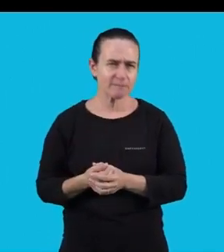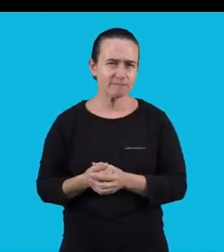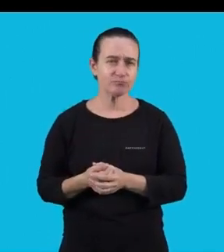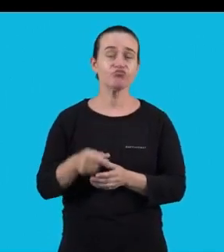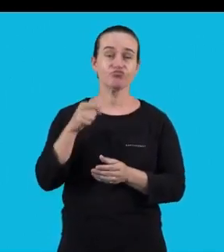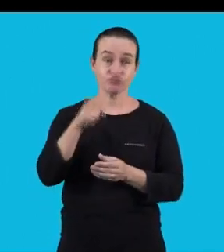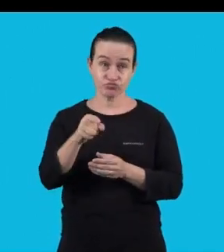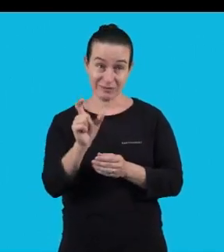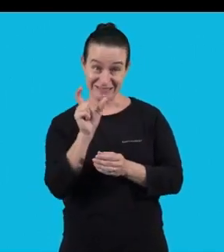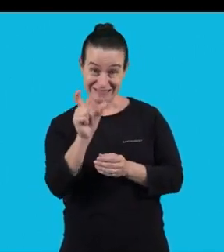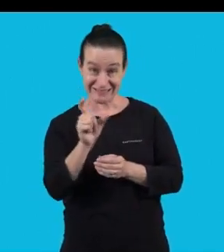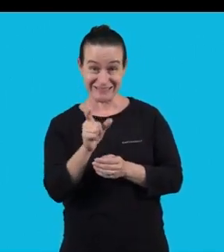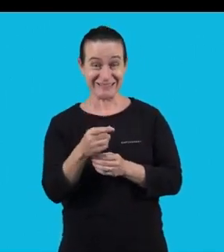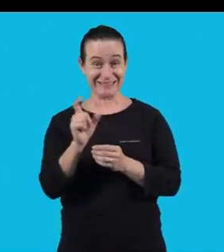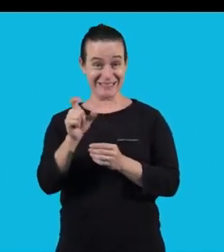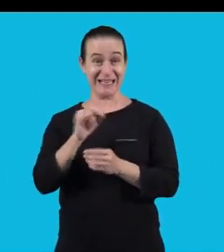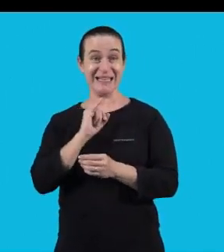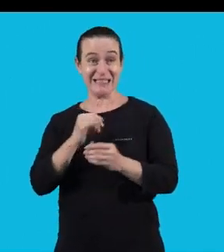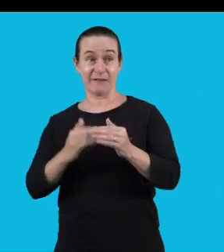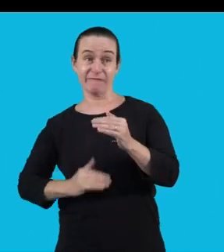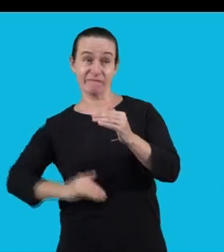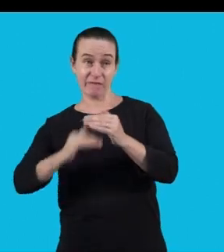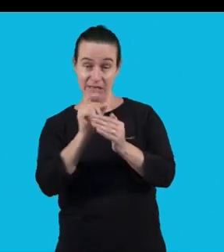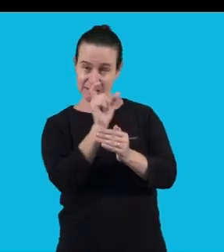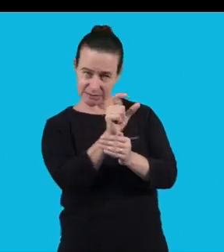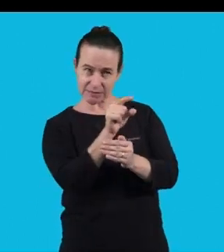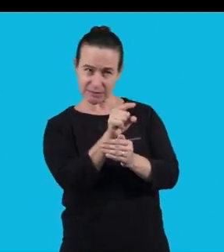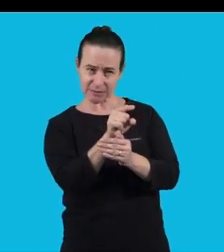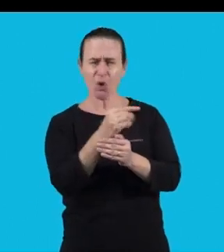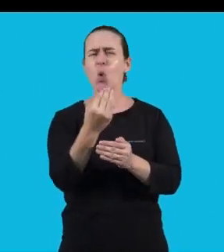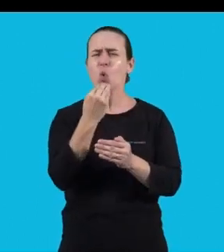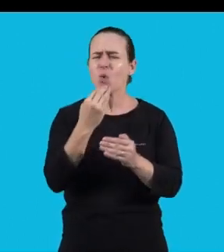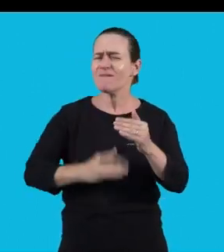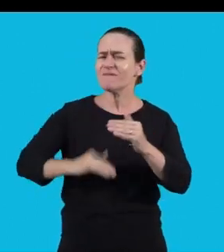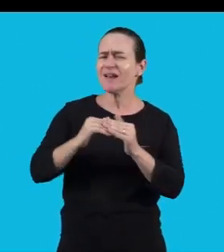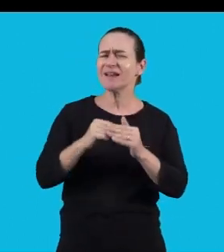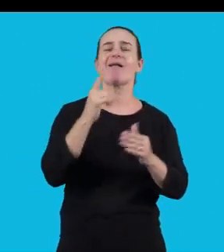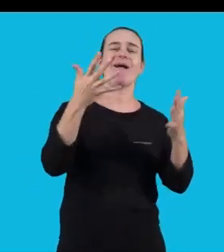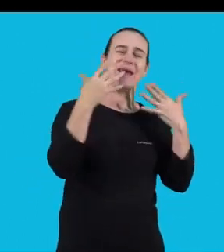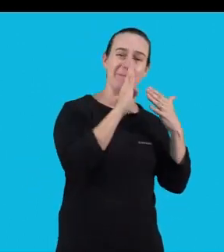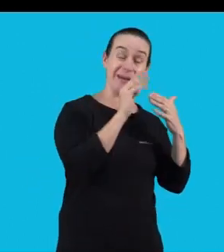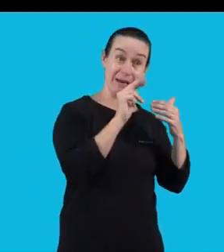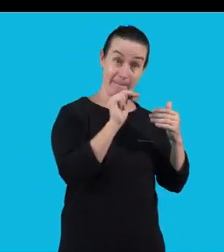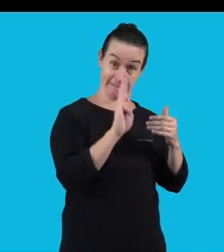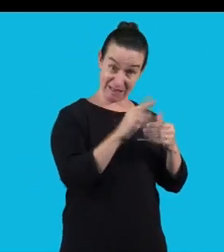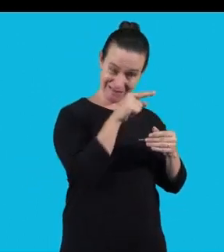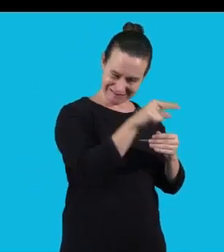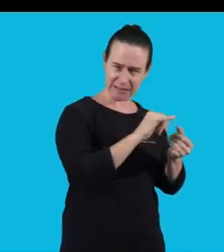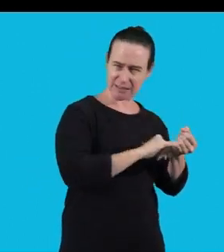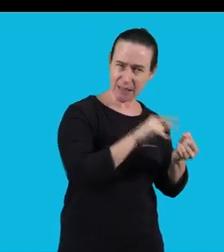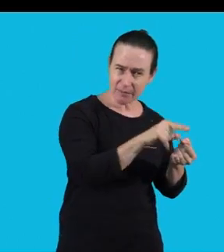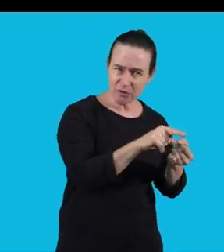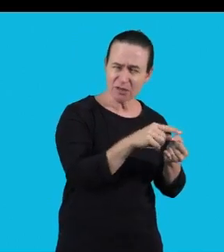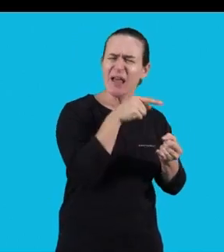is filling. There's my verb. Who is filling? Is Airbnb. That's the subject. And what are they filling?